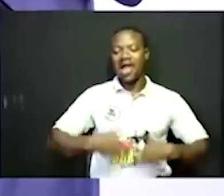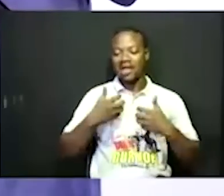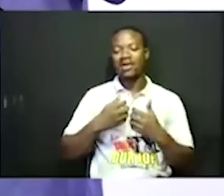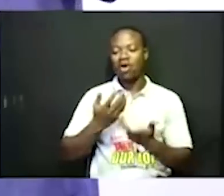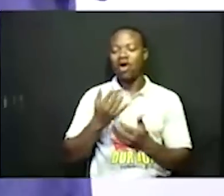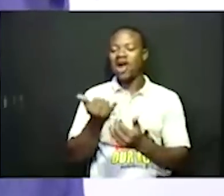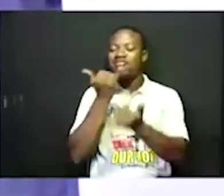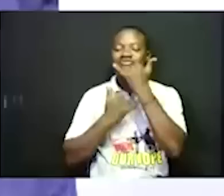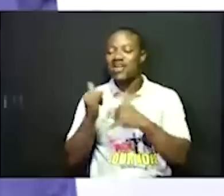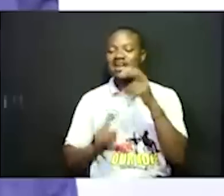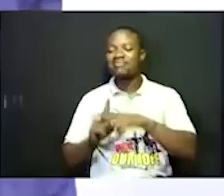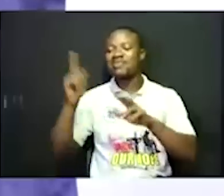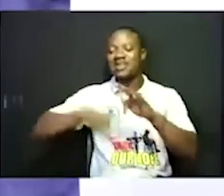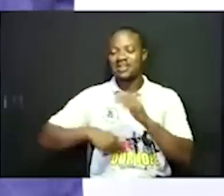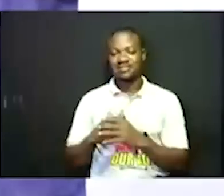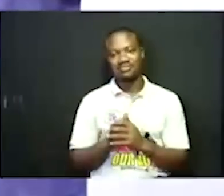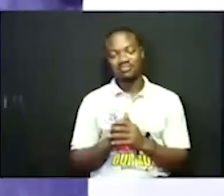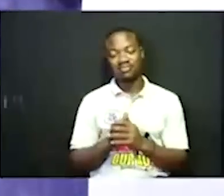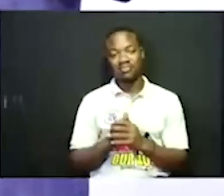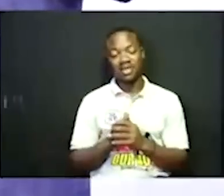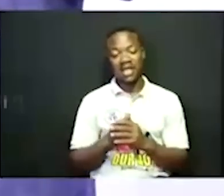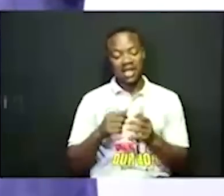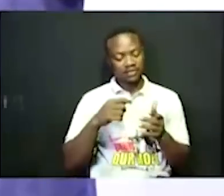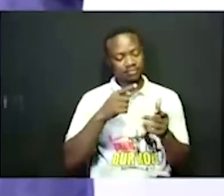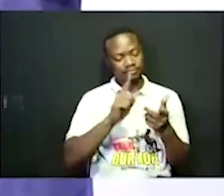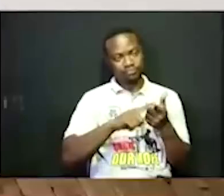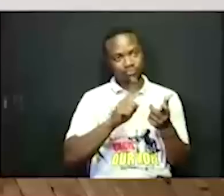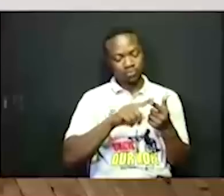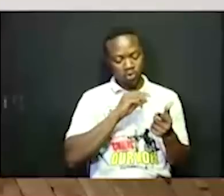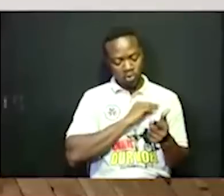Emma. Moral and personal evil.